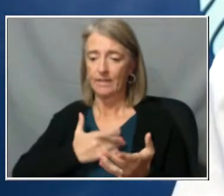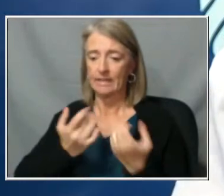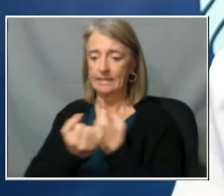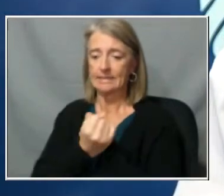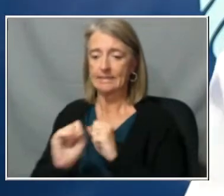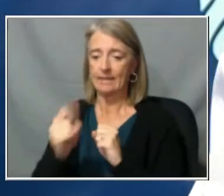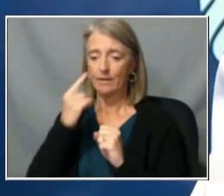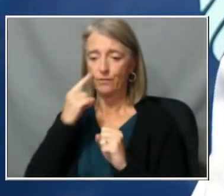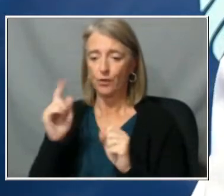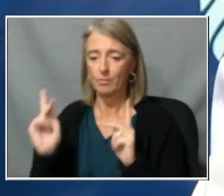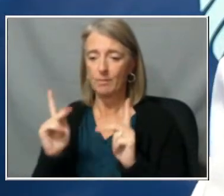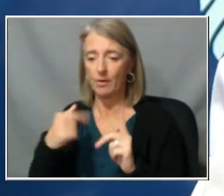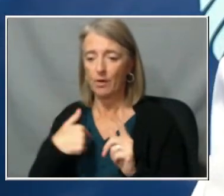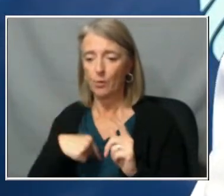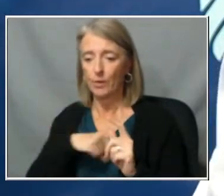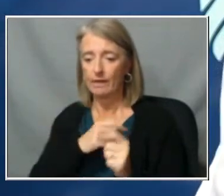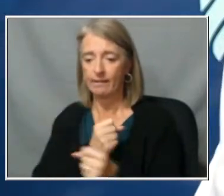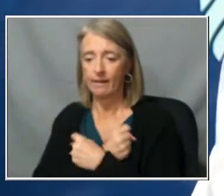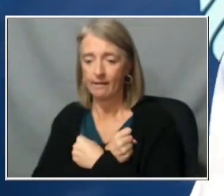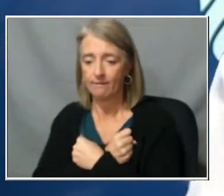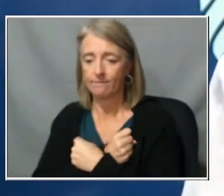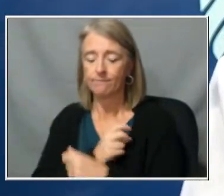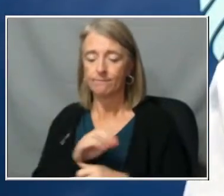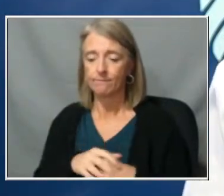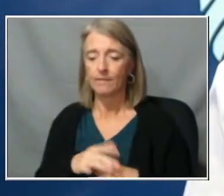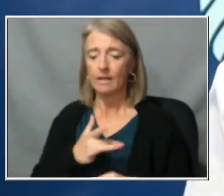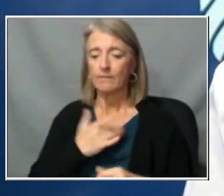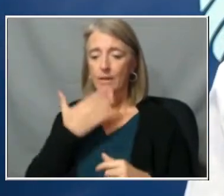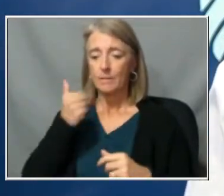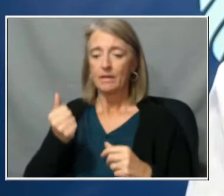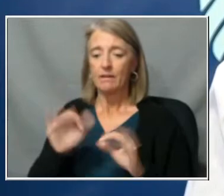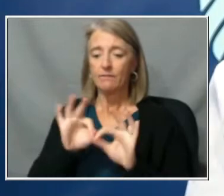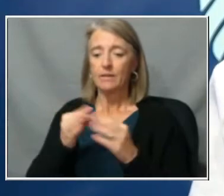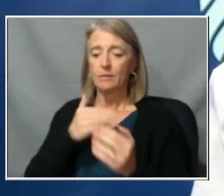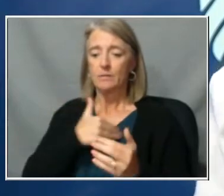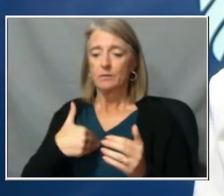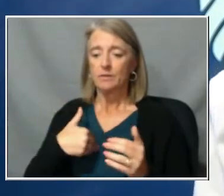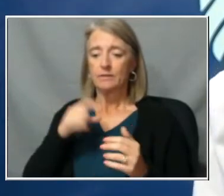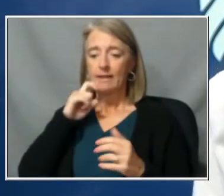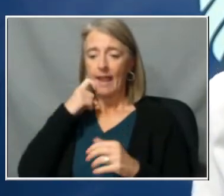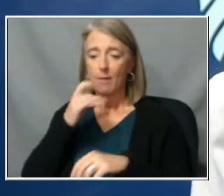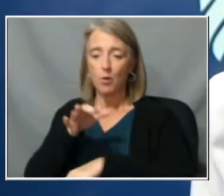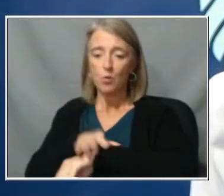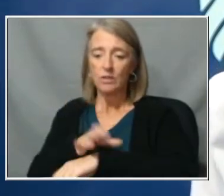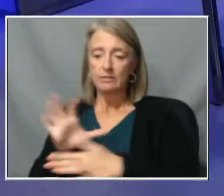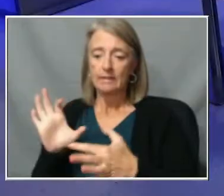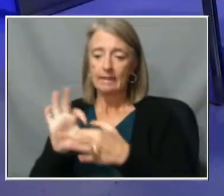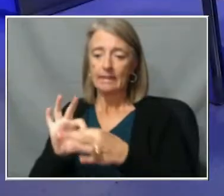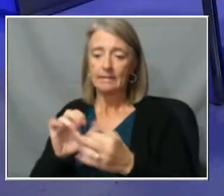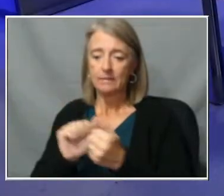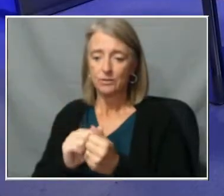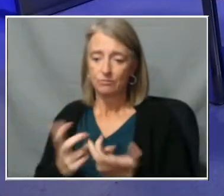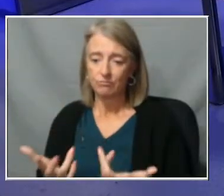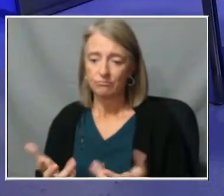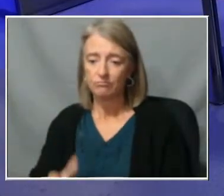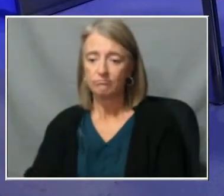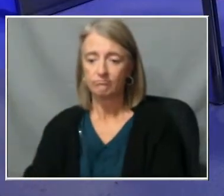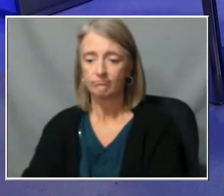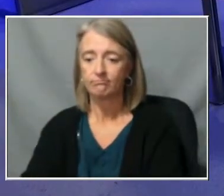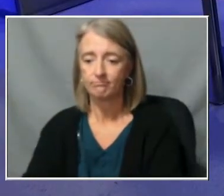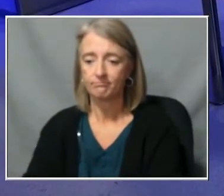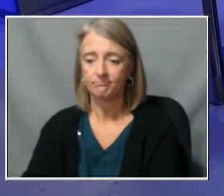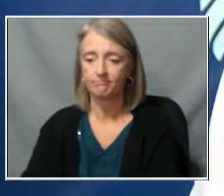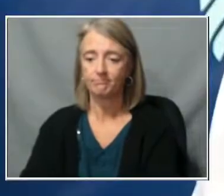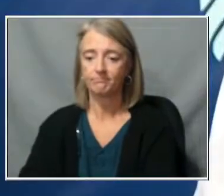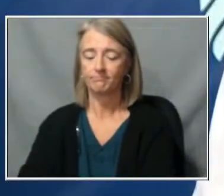loved one, right? So I feel better that I have family members whose Apple Watches are connected to mine. Yes, right? yes, I like that. And it's not because